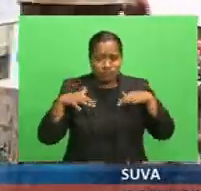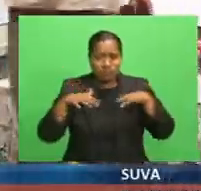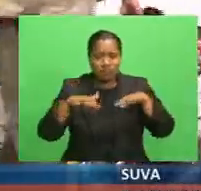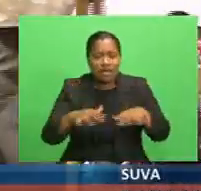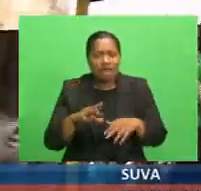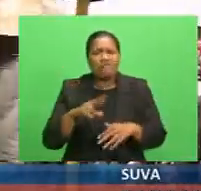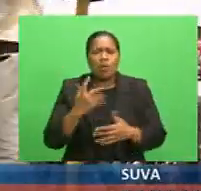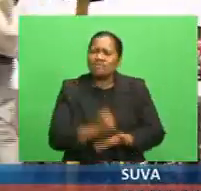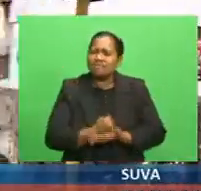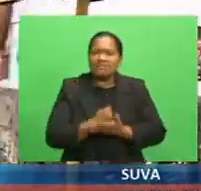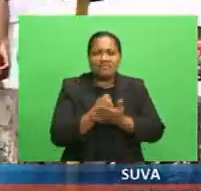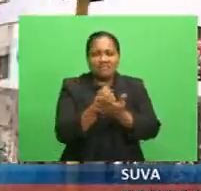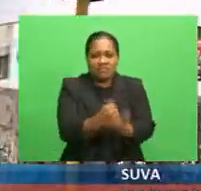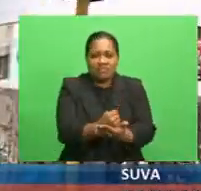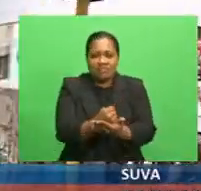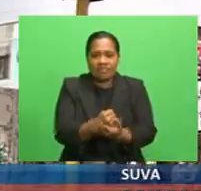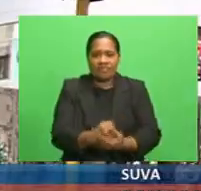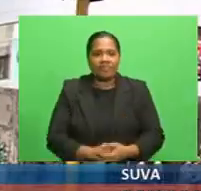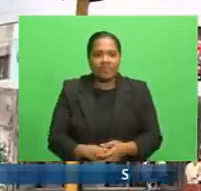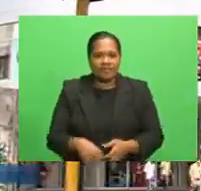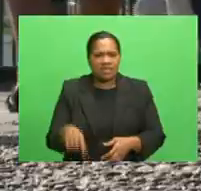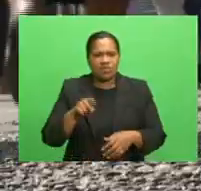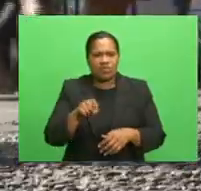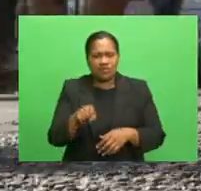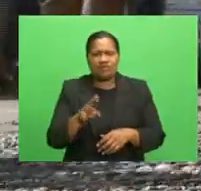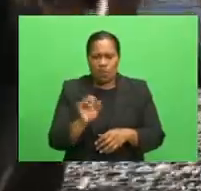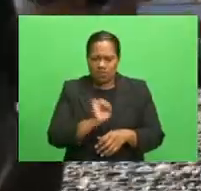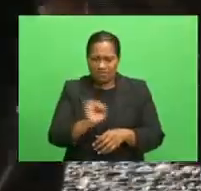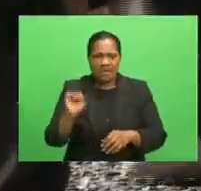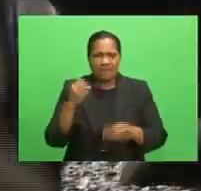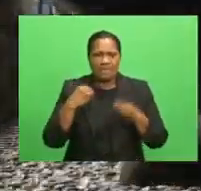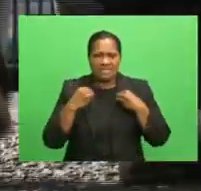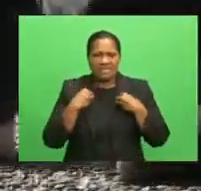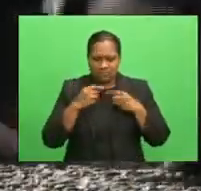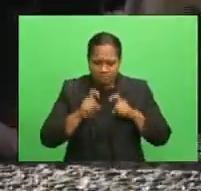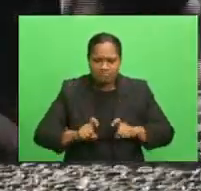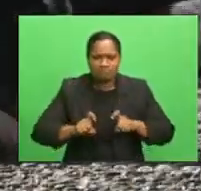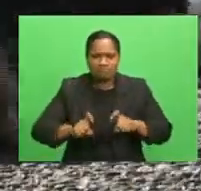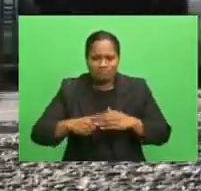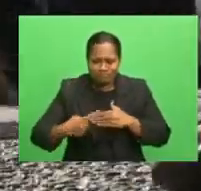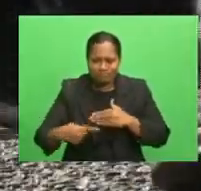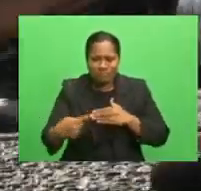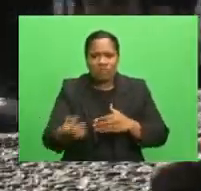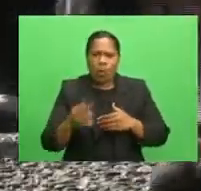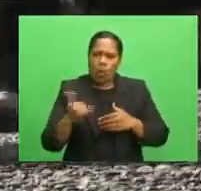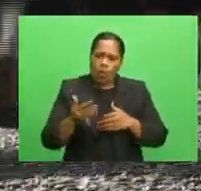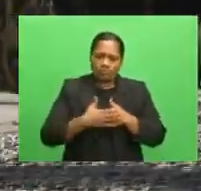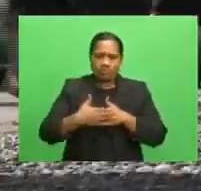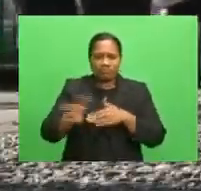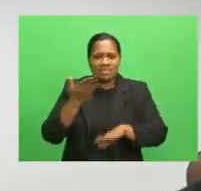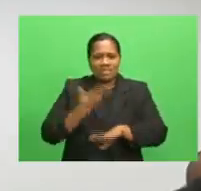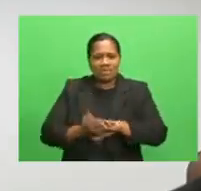assistance in an effort to either sustain their business or open up new ones. Very good positive news shortly,